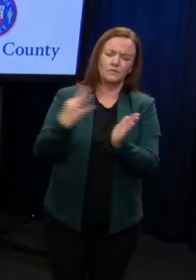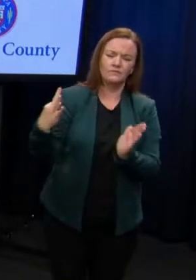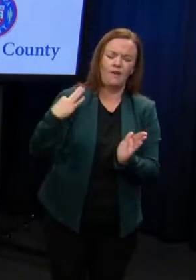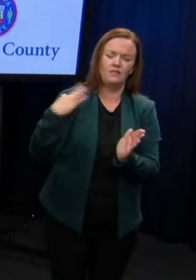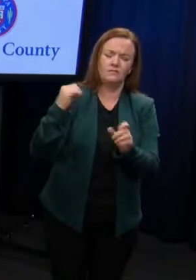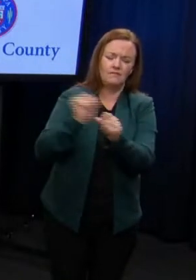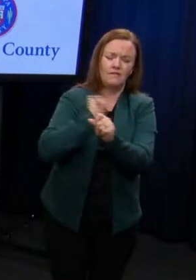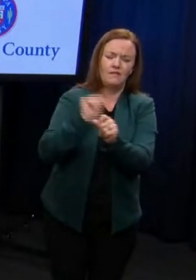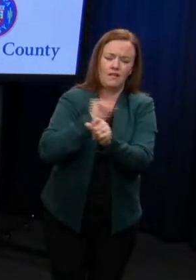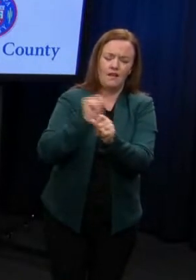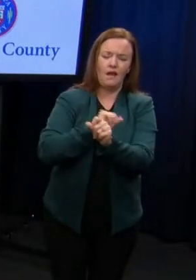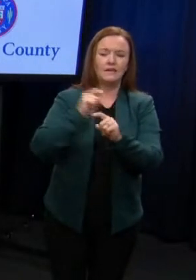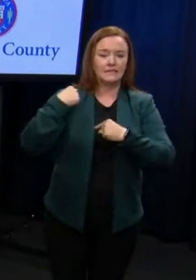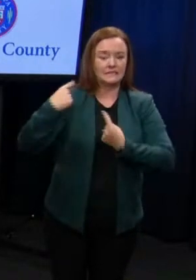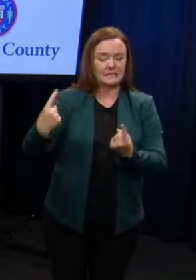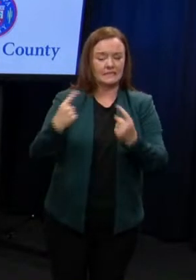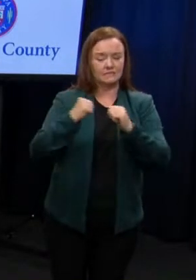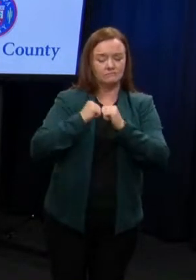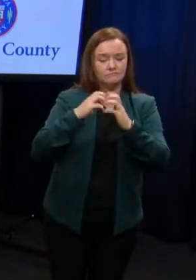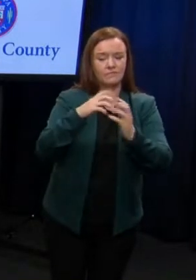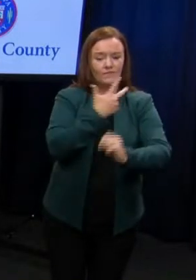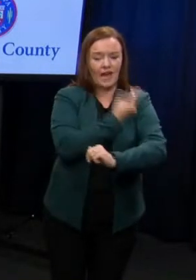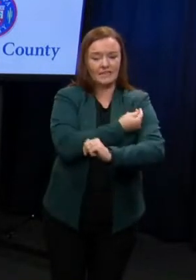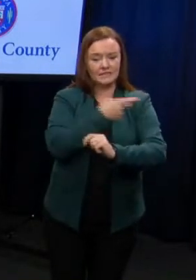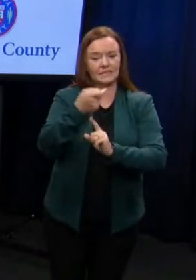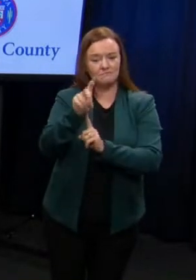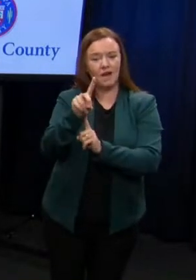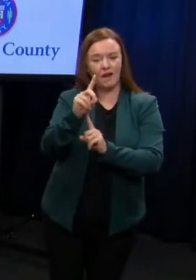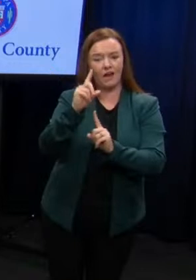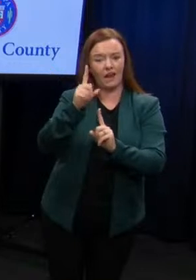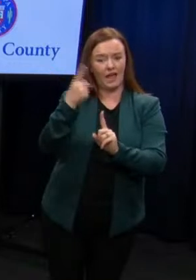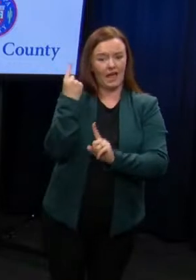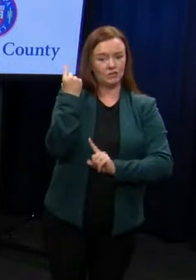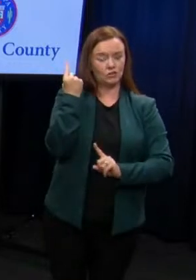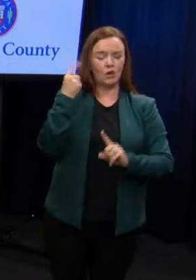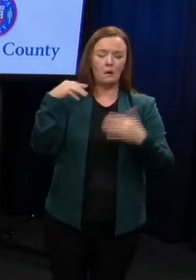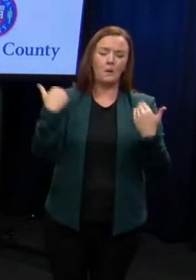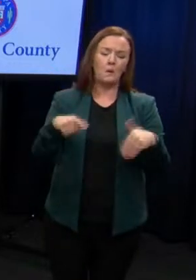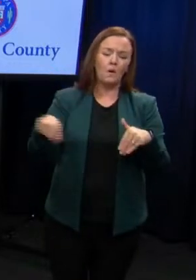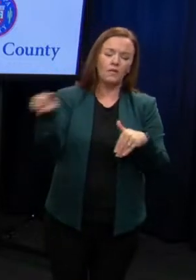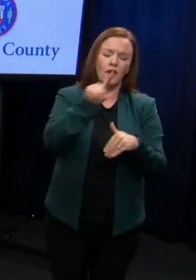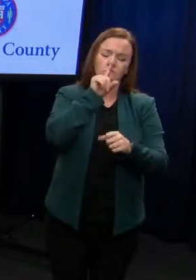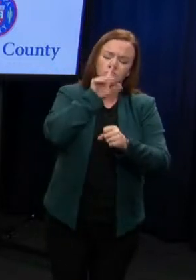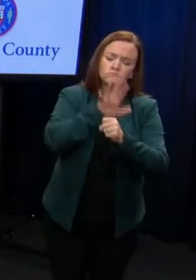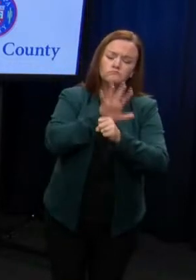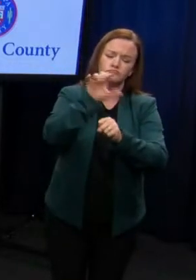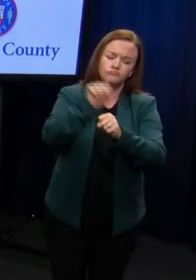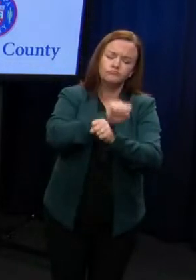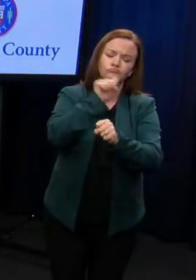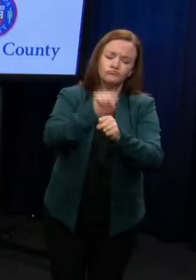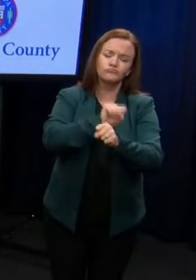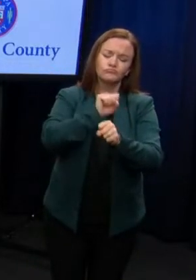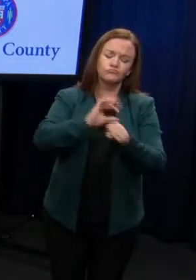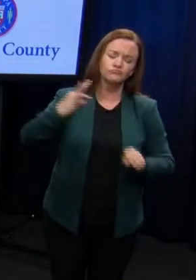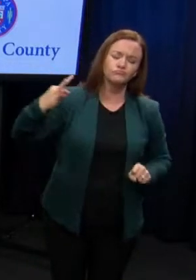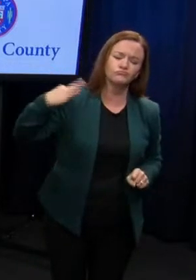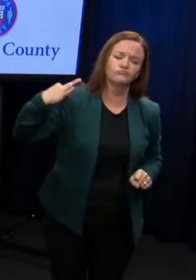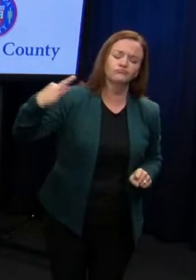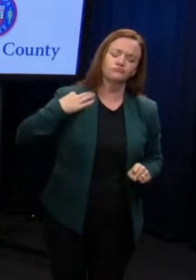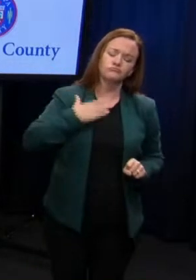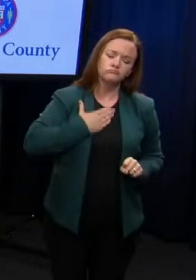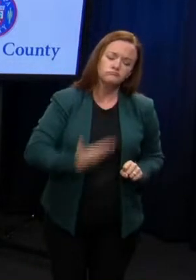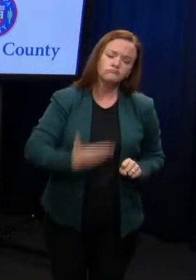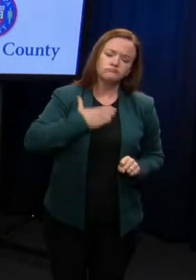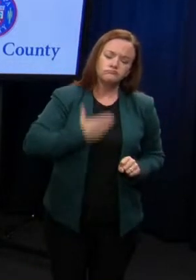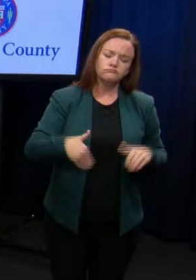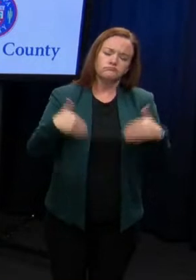since we started the vaccine efforts a year ago tomorrow. These incredible, dedicated volunteers have given so